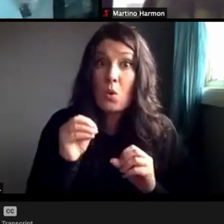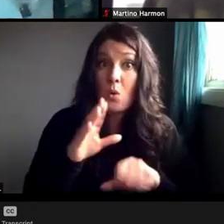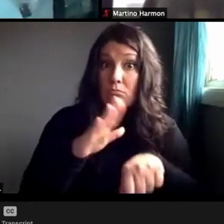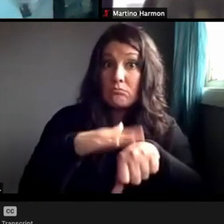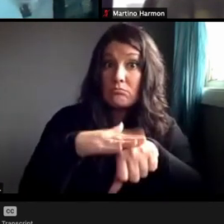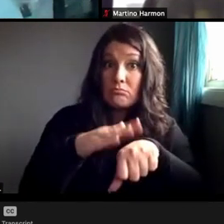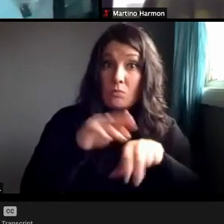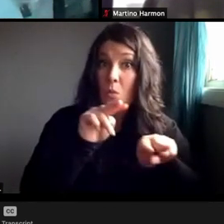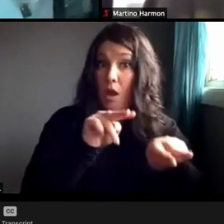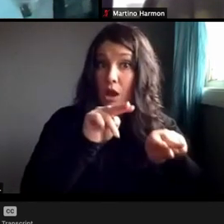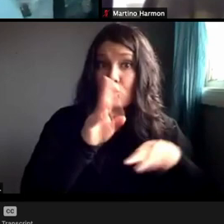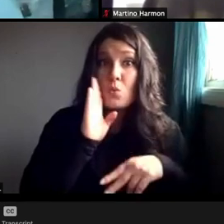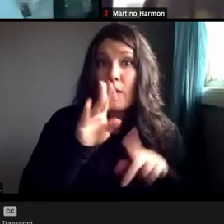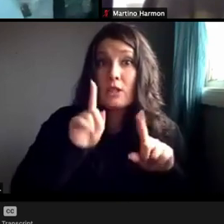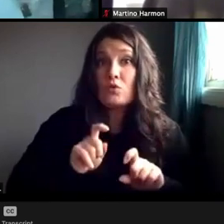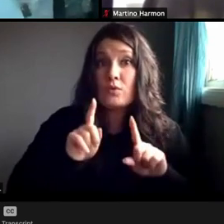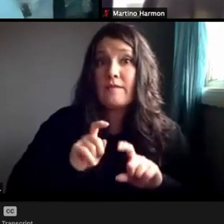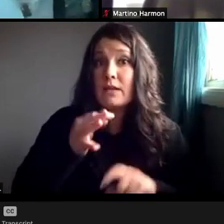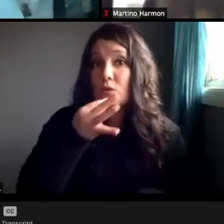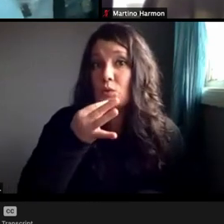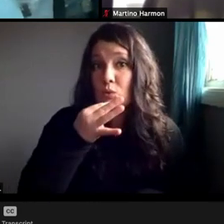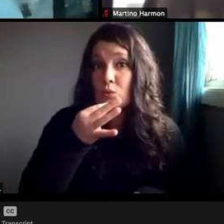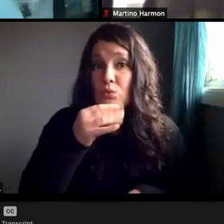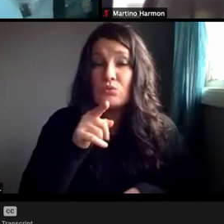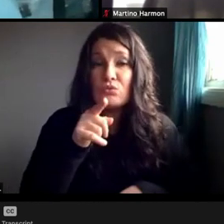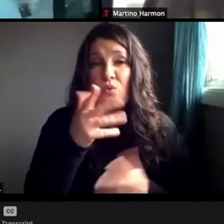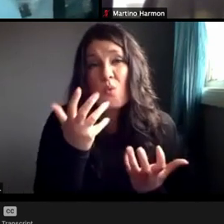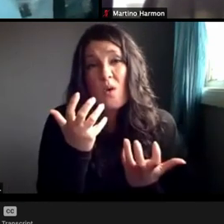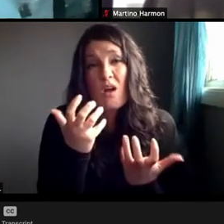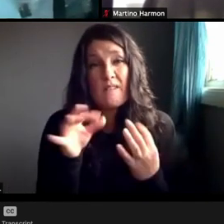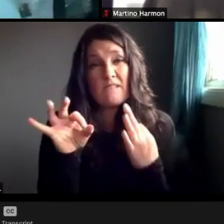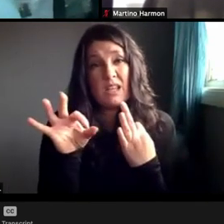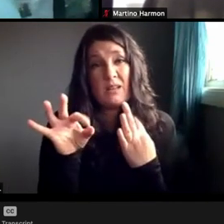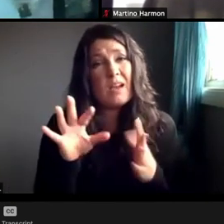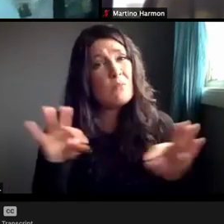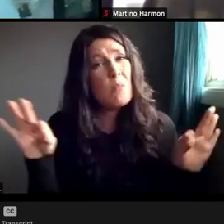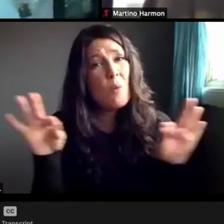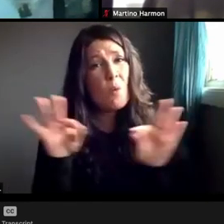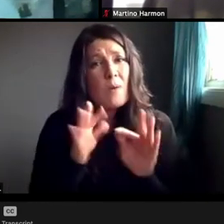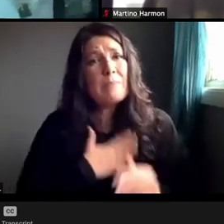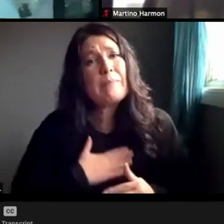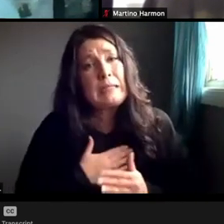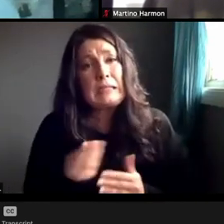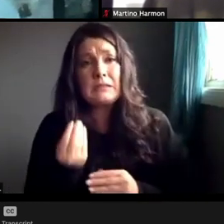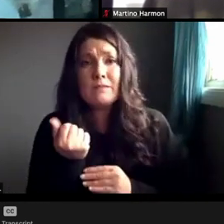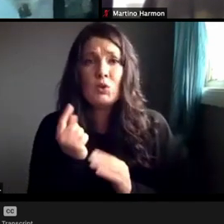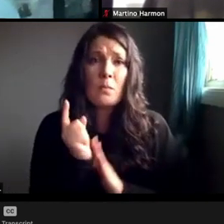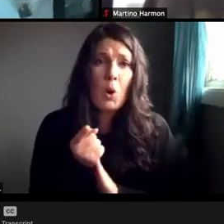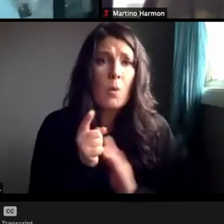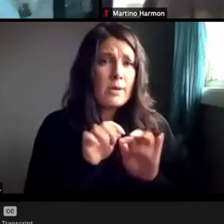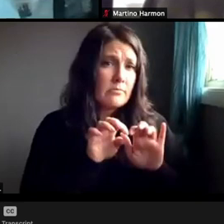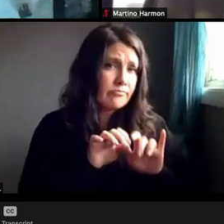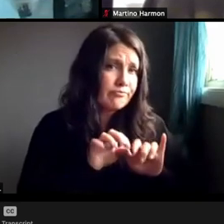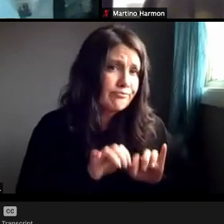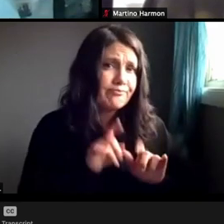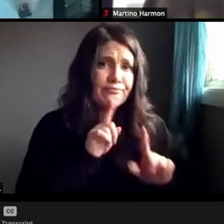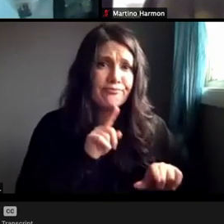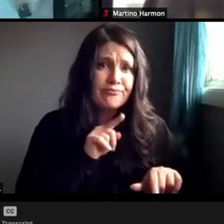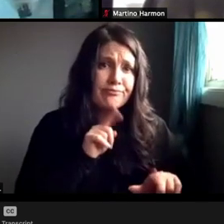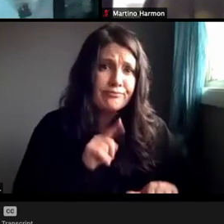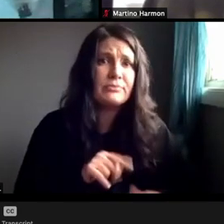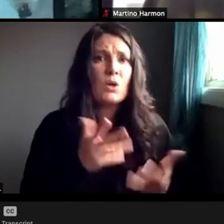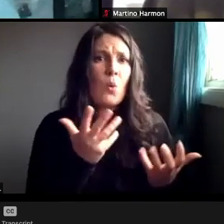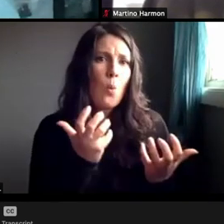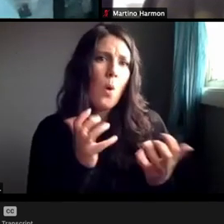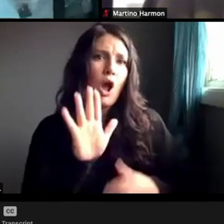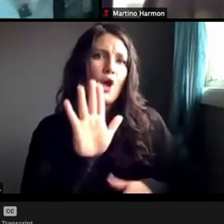couple of weeks where we'll be seeking your input. And it will be very important if you have a few moments to take this survey so we can hear your